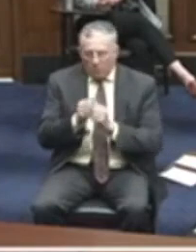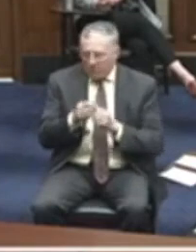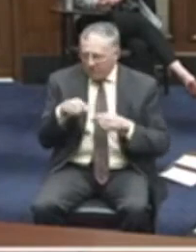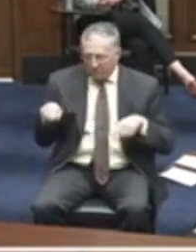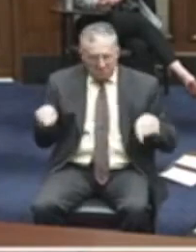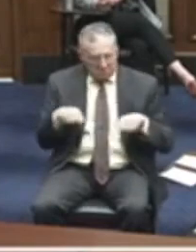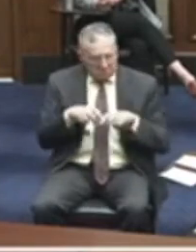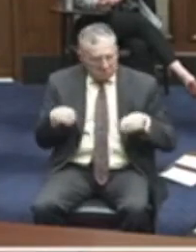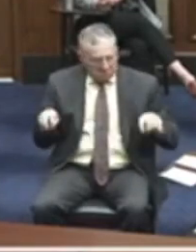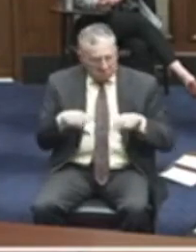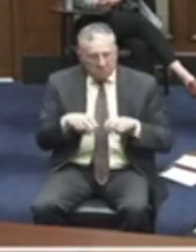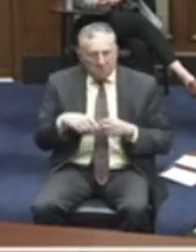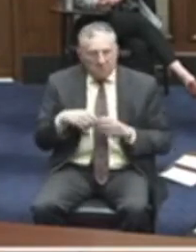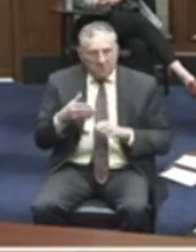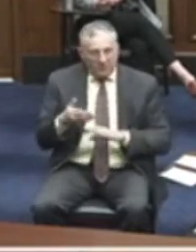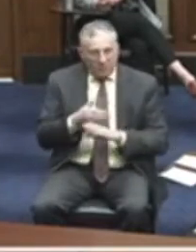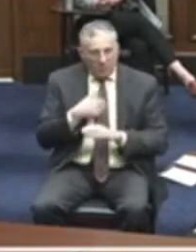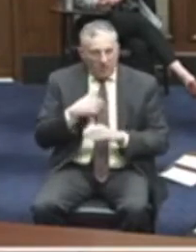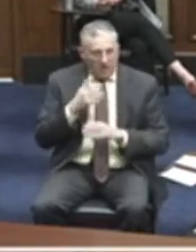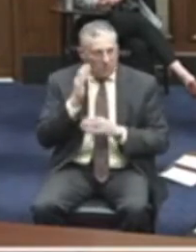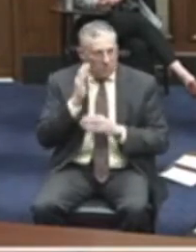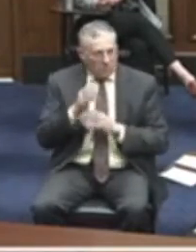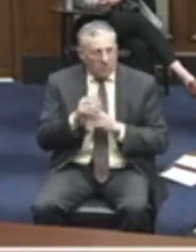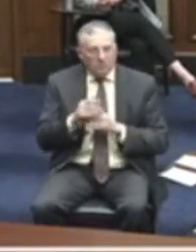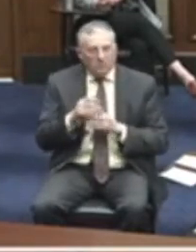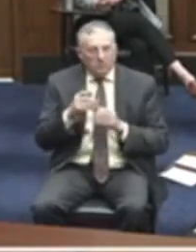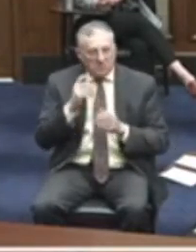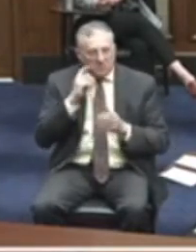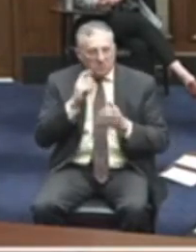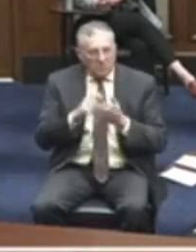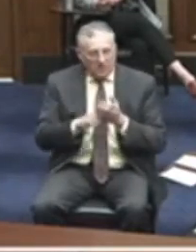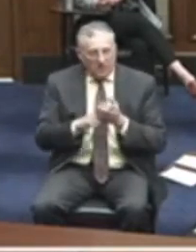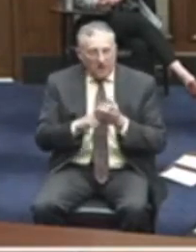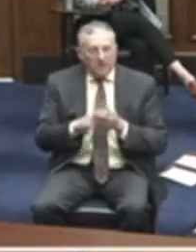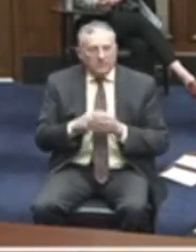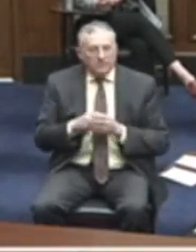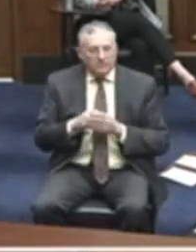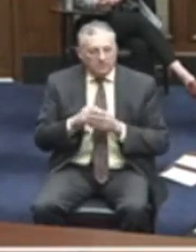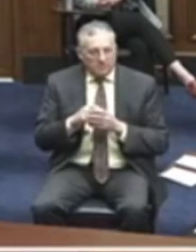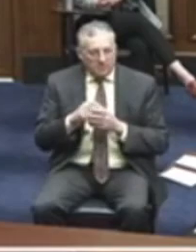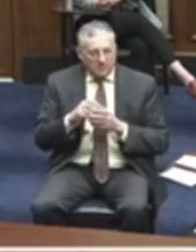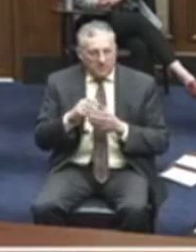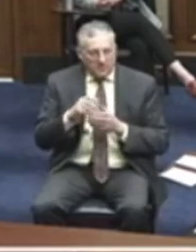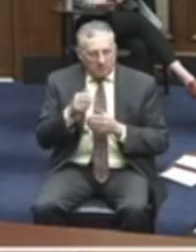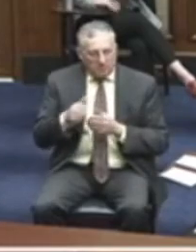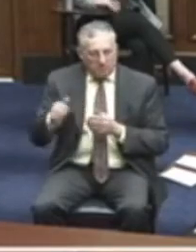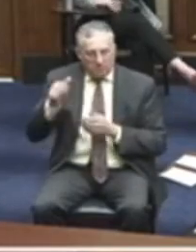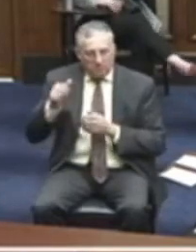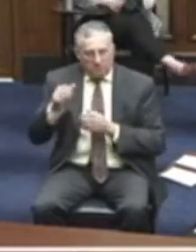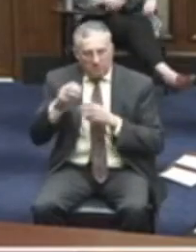the distinguished ranking member for his opening remarks, I'd like to recognize Congresswoman Bush